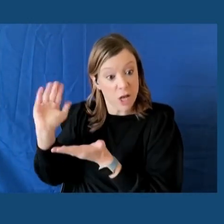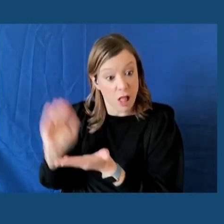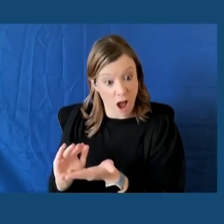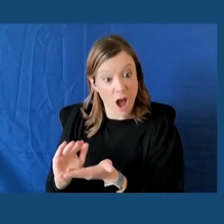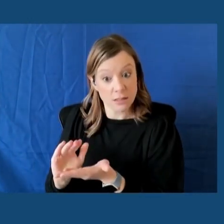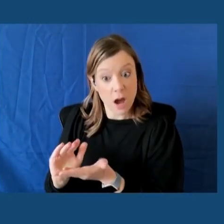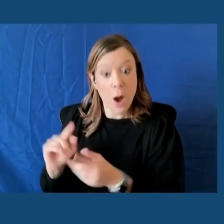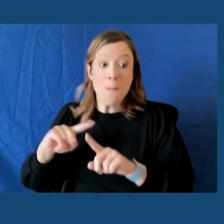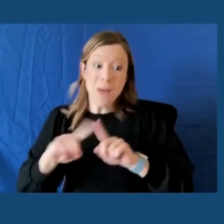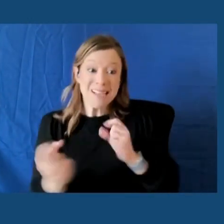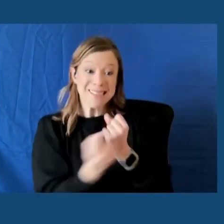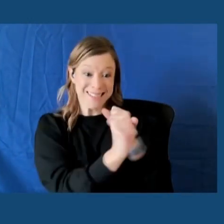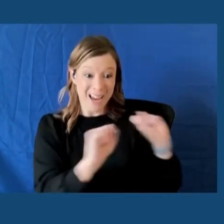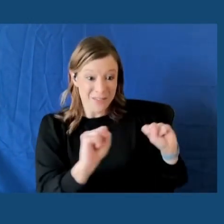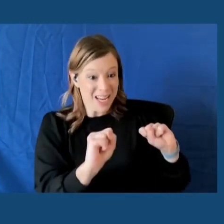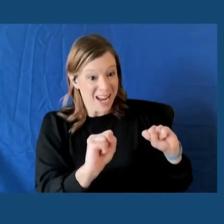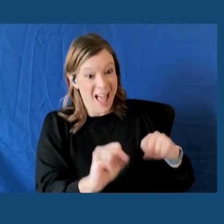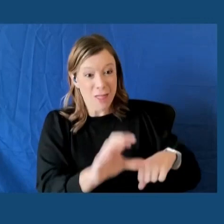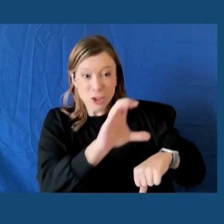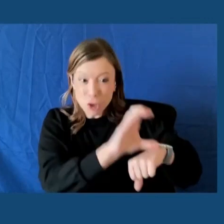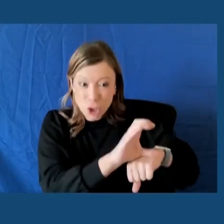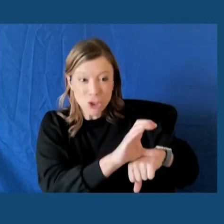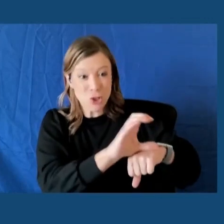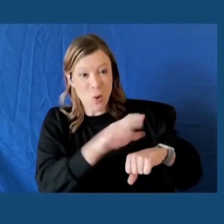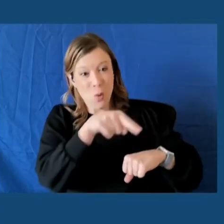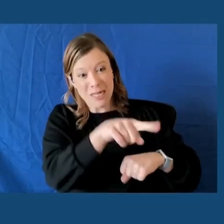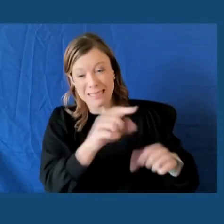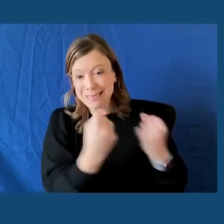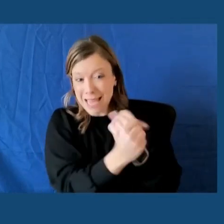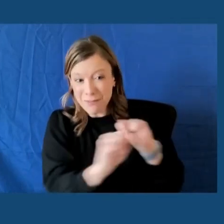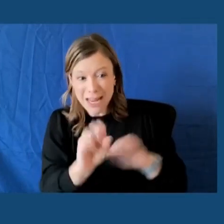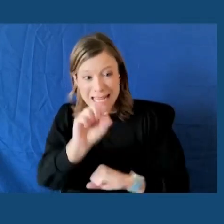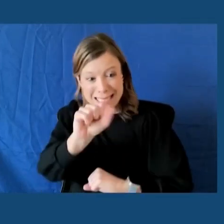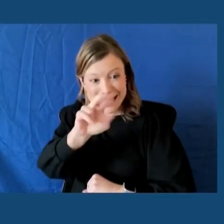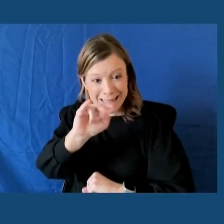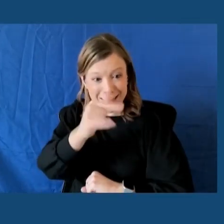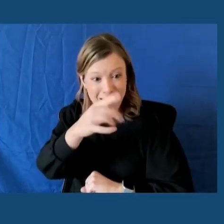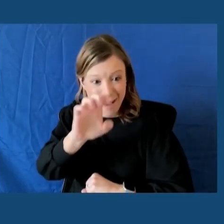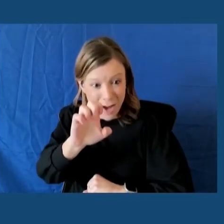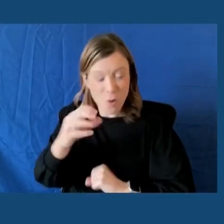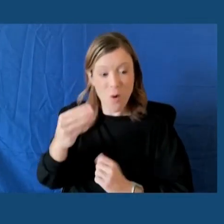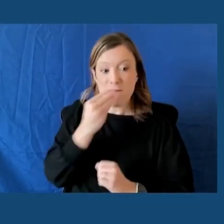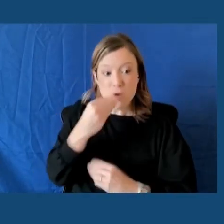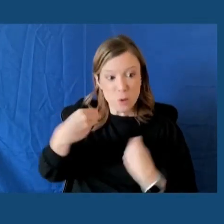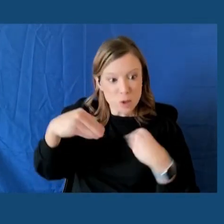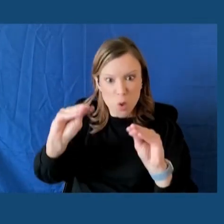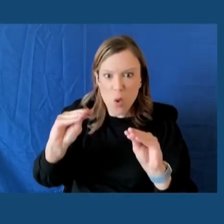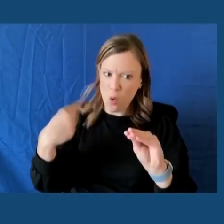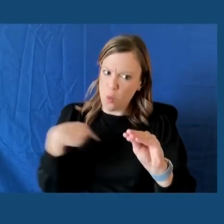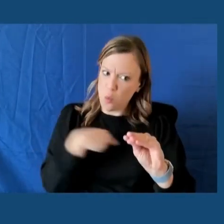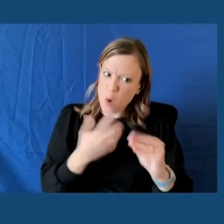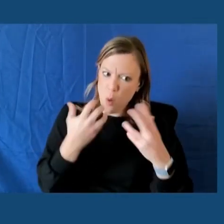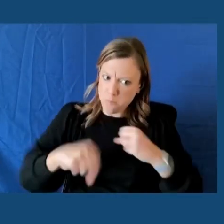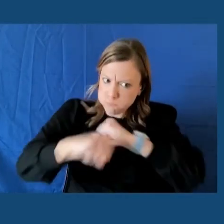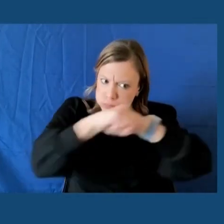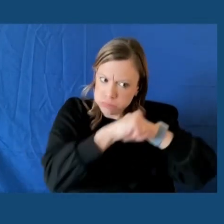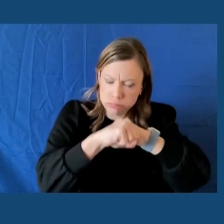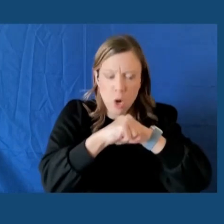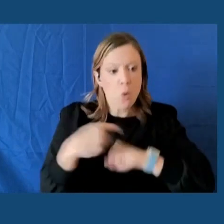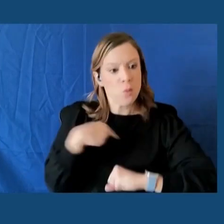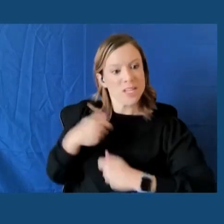synagogue, or the subway is always top of mind. And although we've made great strides to take guns off the